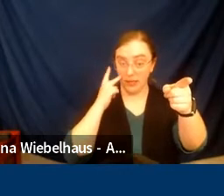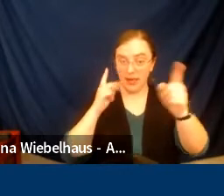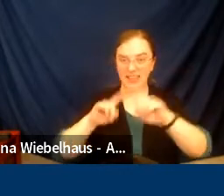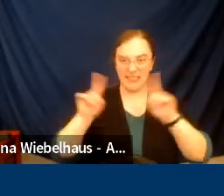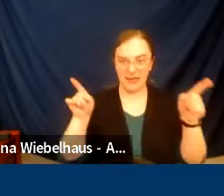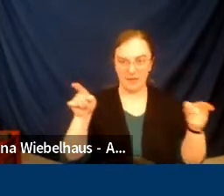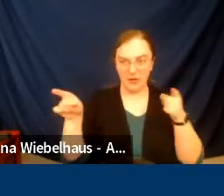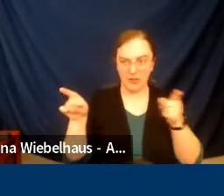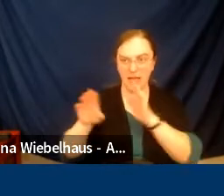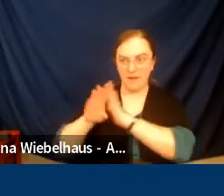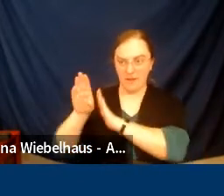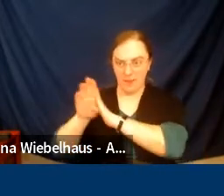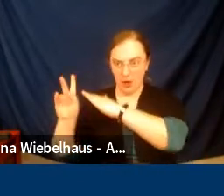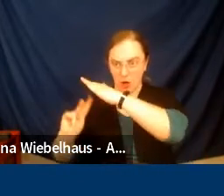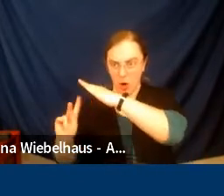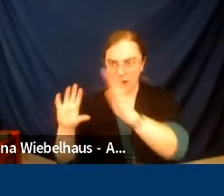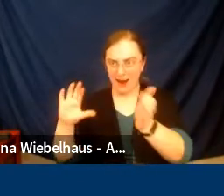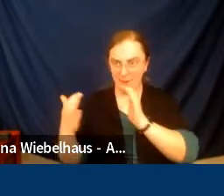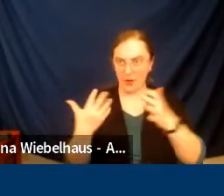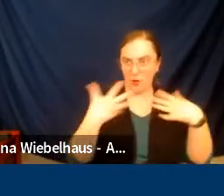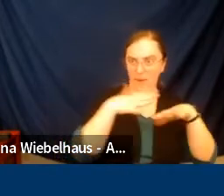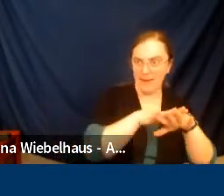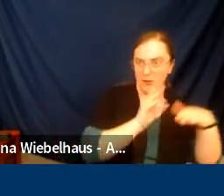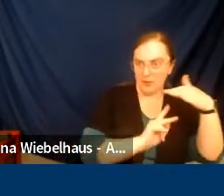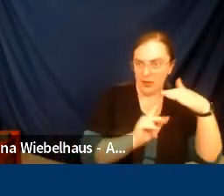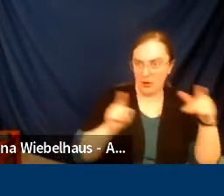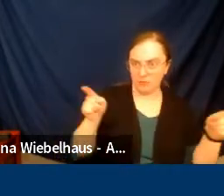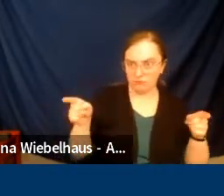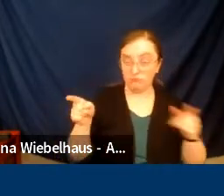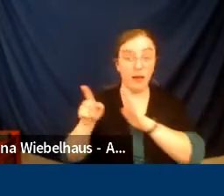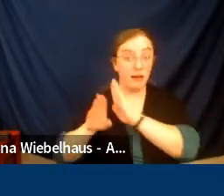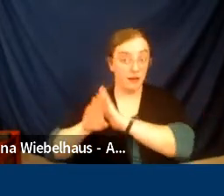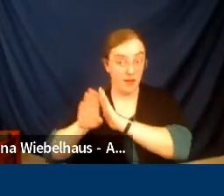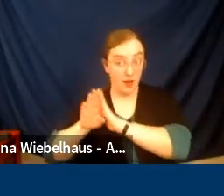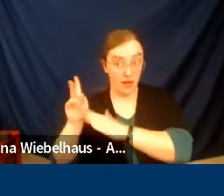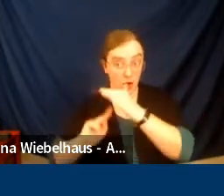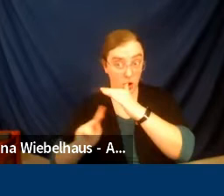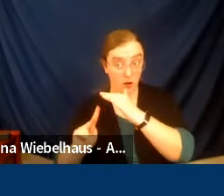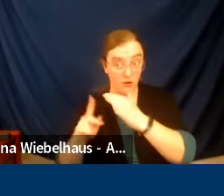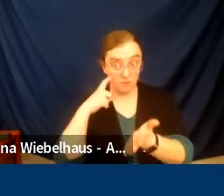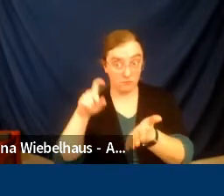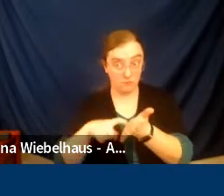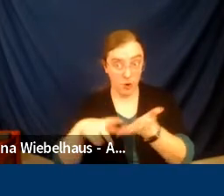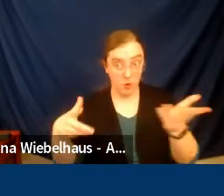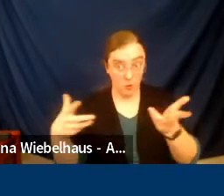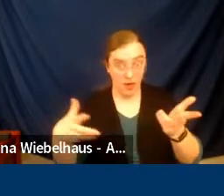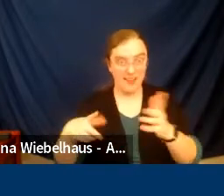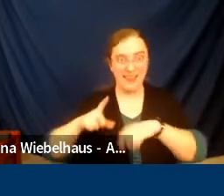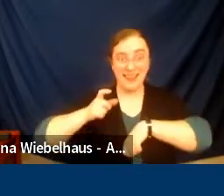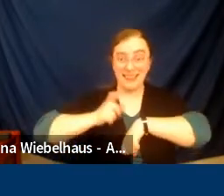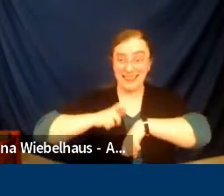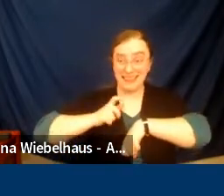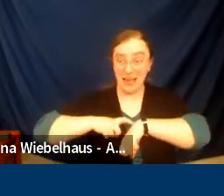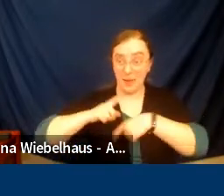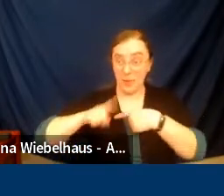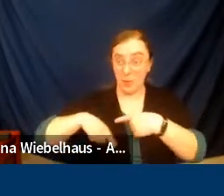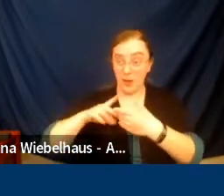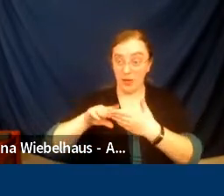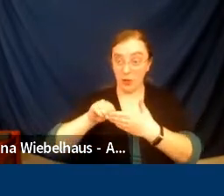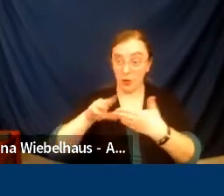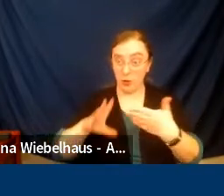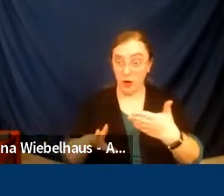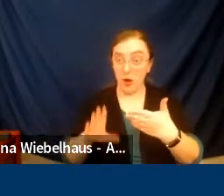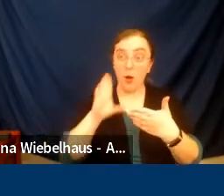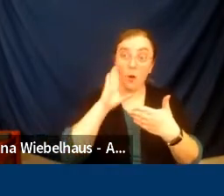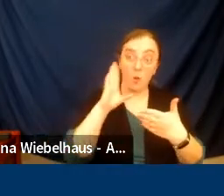an example from a developmental kindergarten, that the first thing that I want to note is that the times where your student will or won't